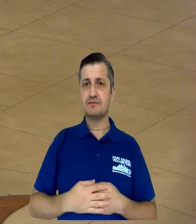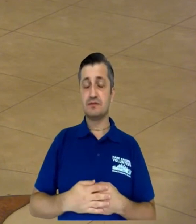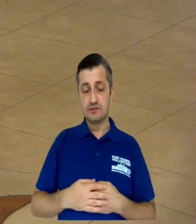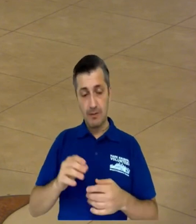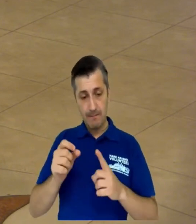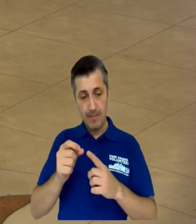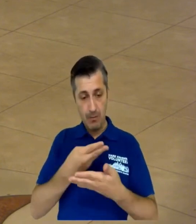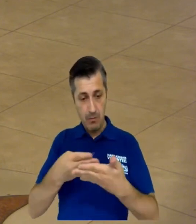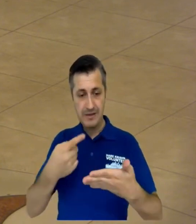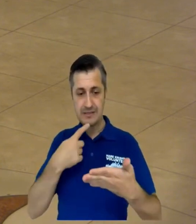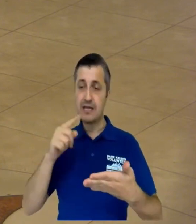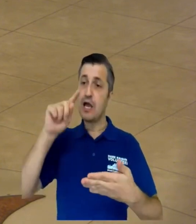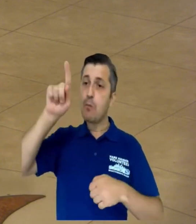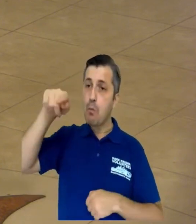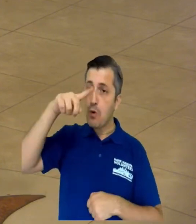the sun,